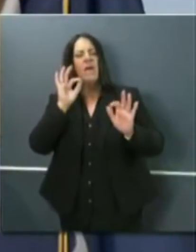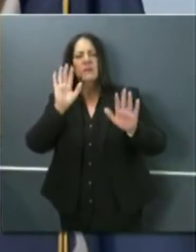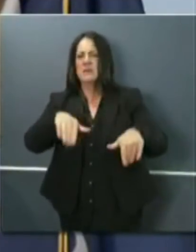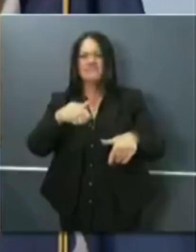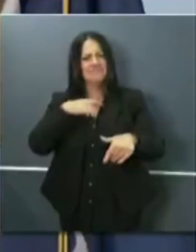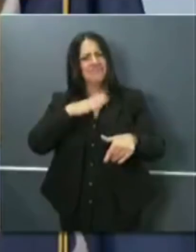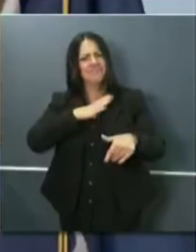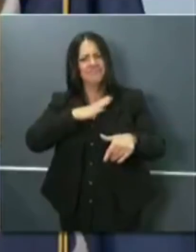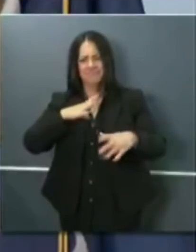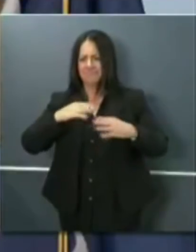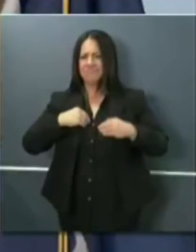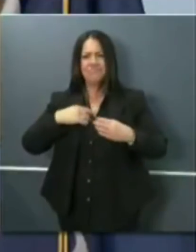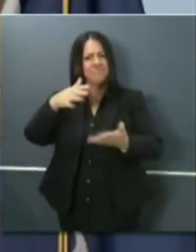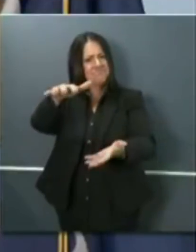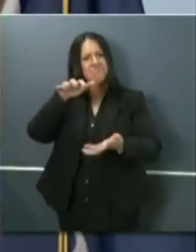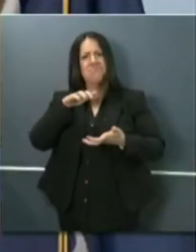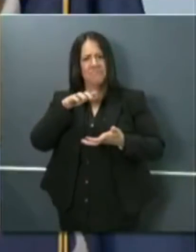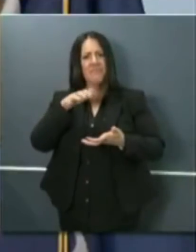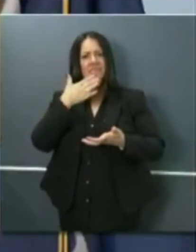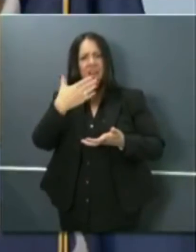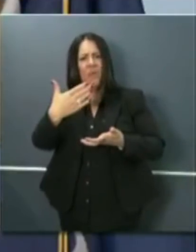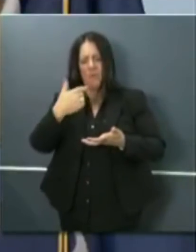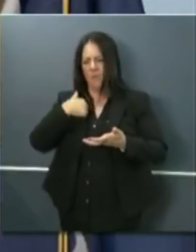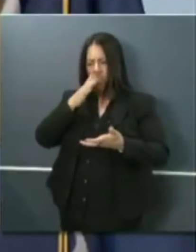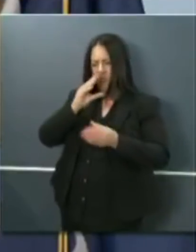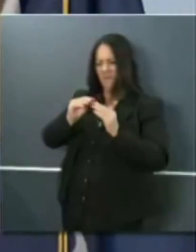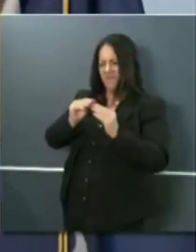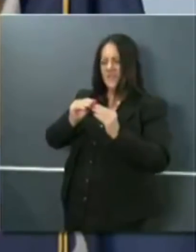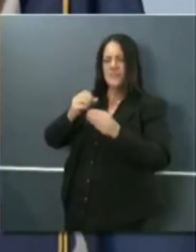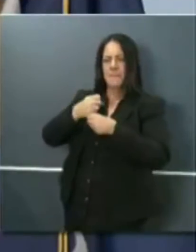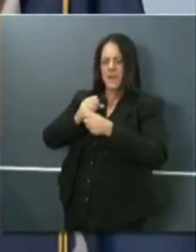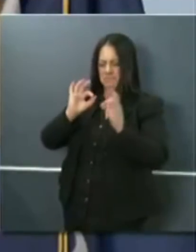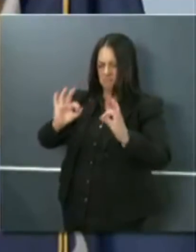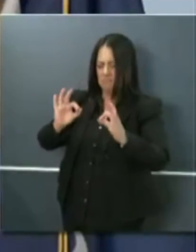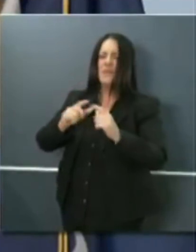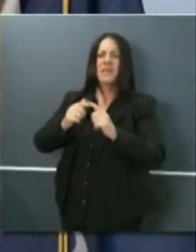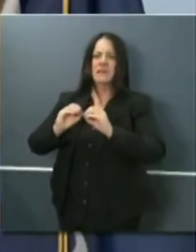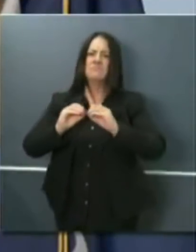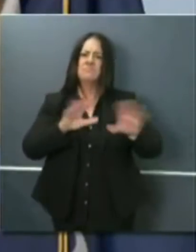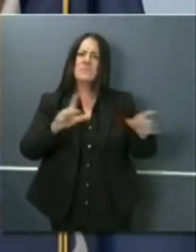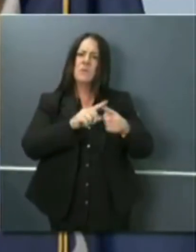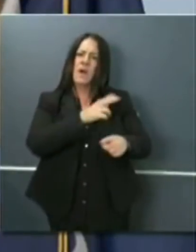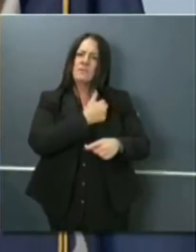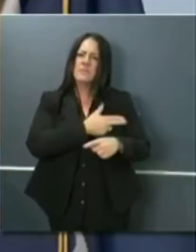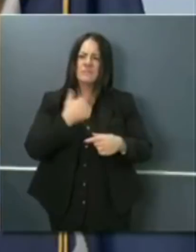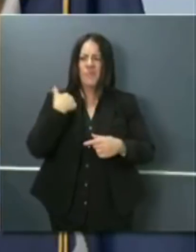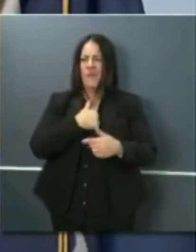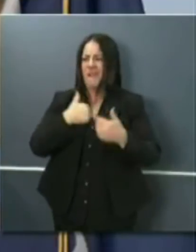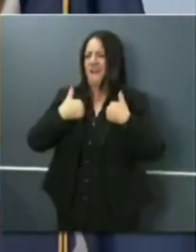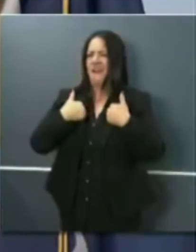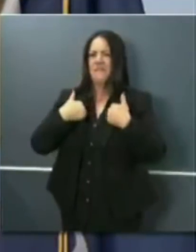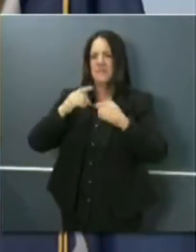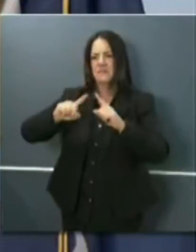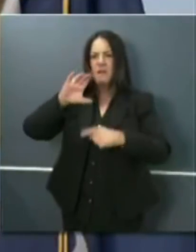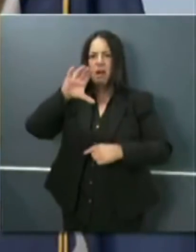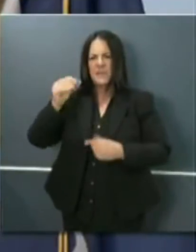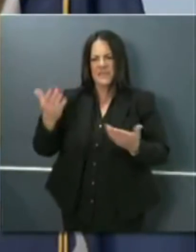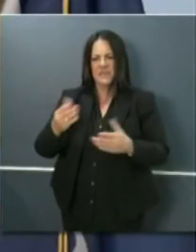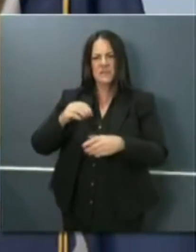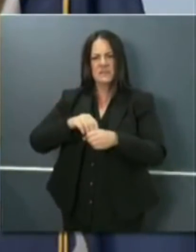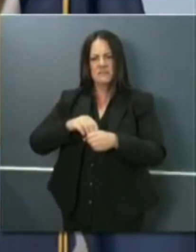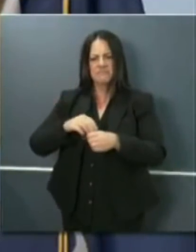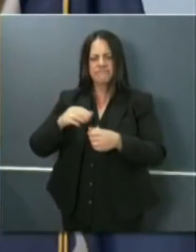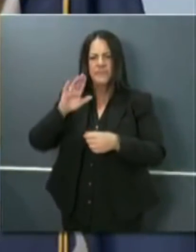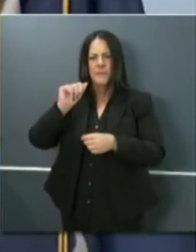them. We've got the folks here in Silicon Valley that can do miracles with old equipment and refurbish that